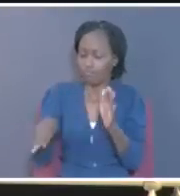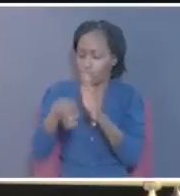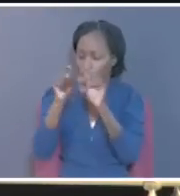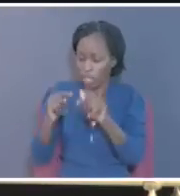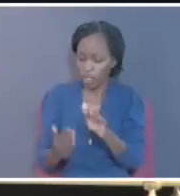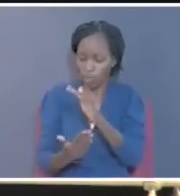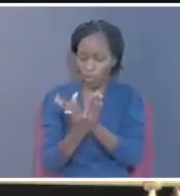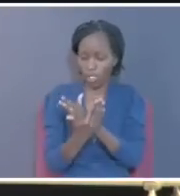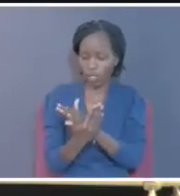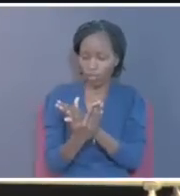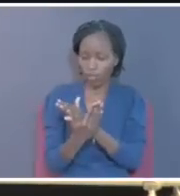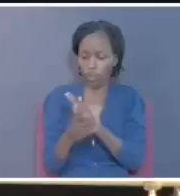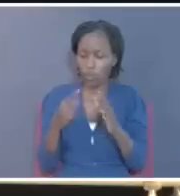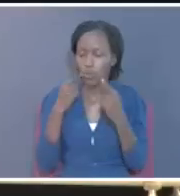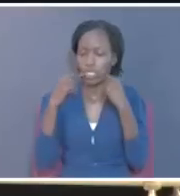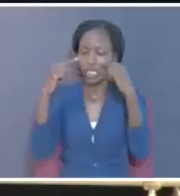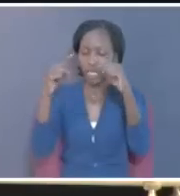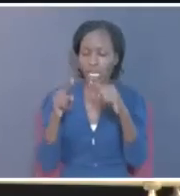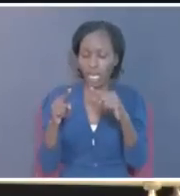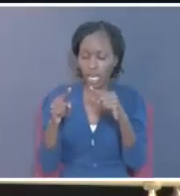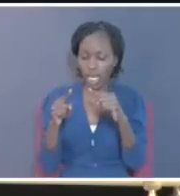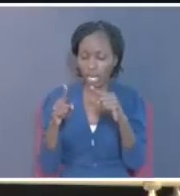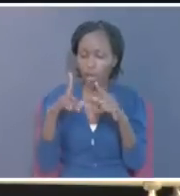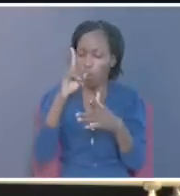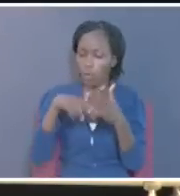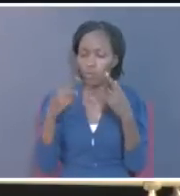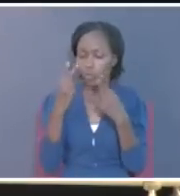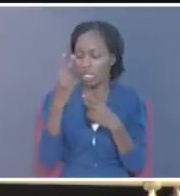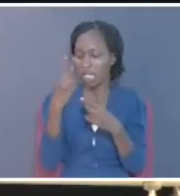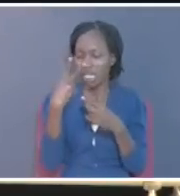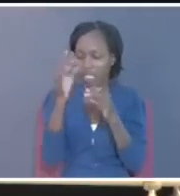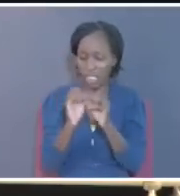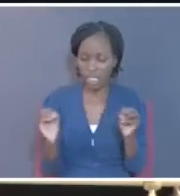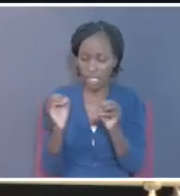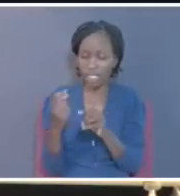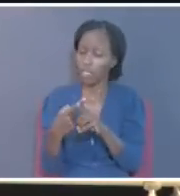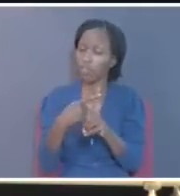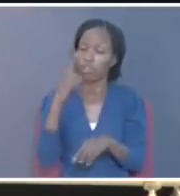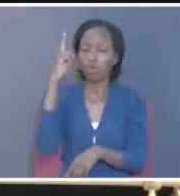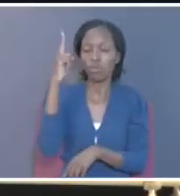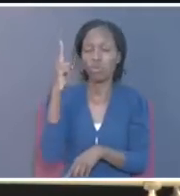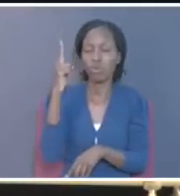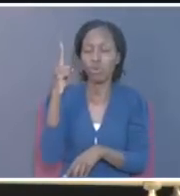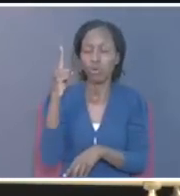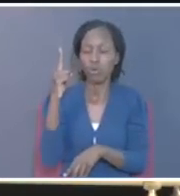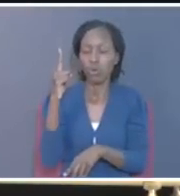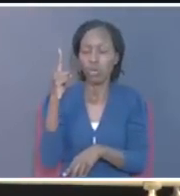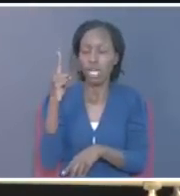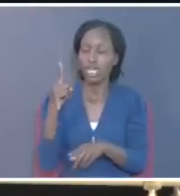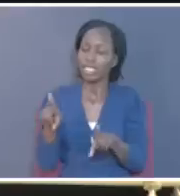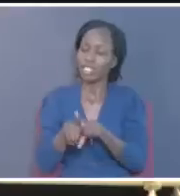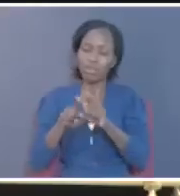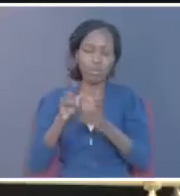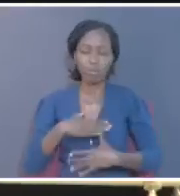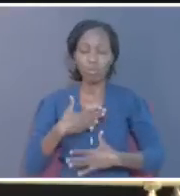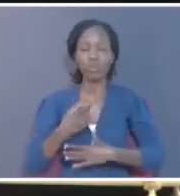Father God, we declare that creation, what we see and what we do not see, has come from you. Even the very breath that